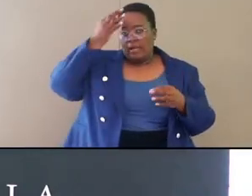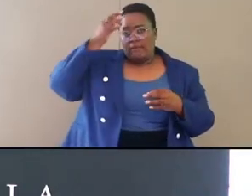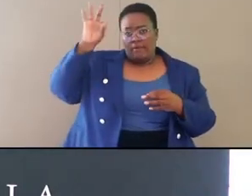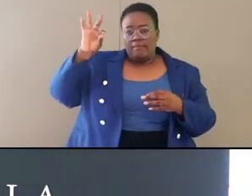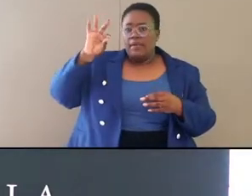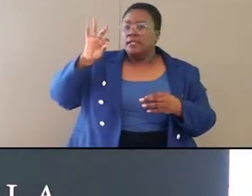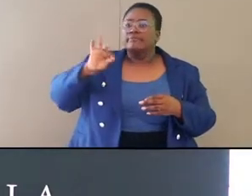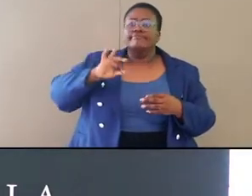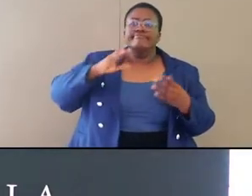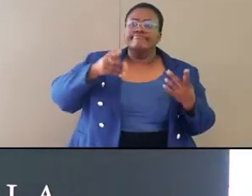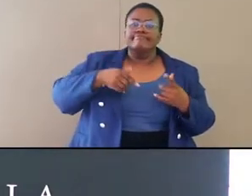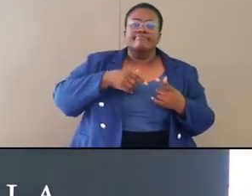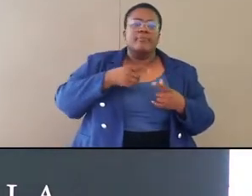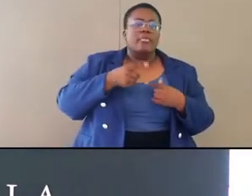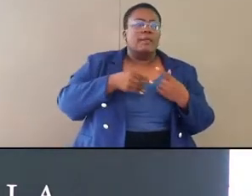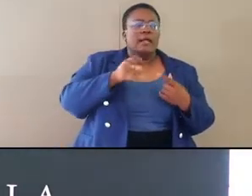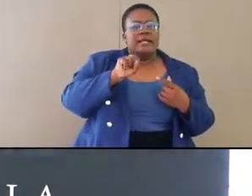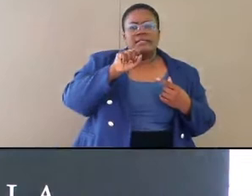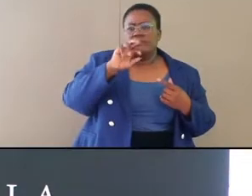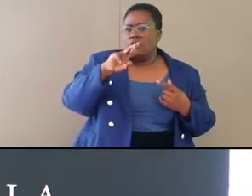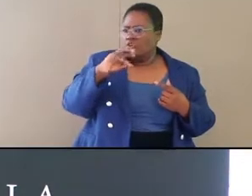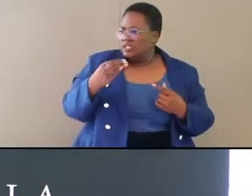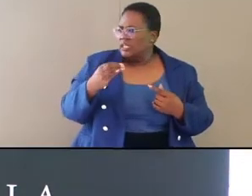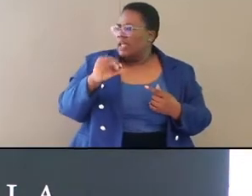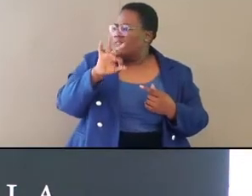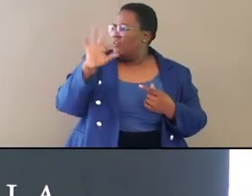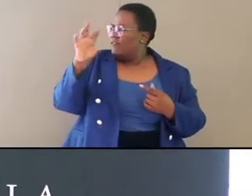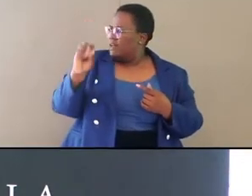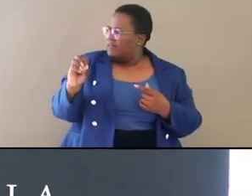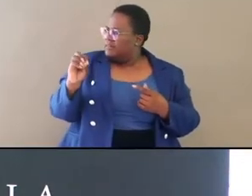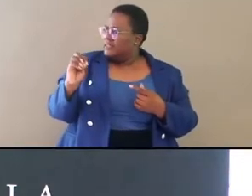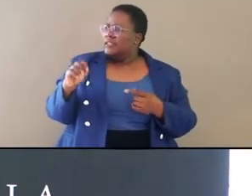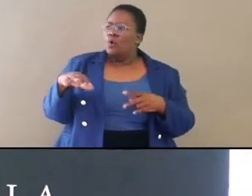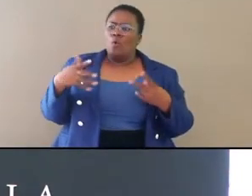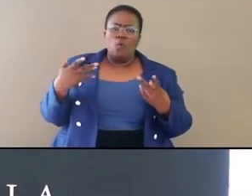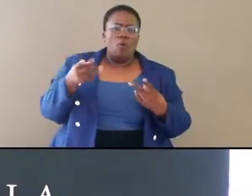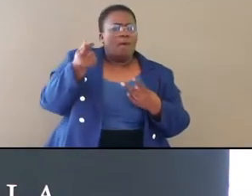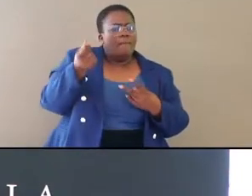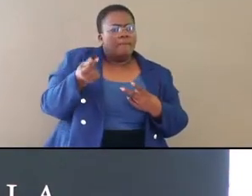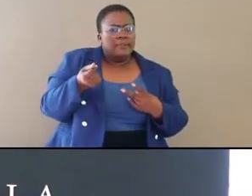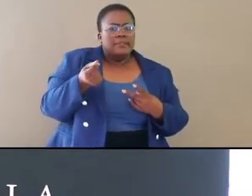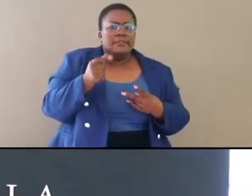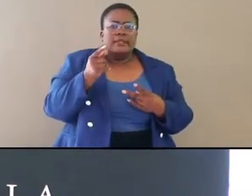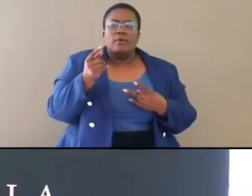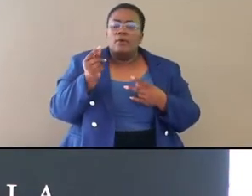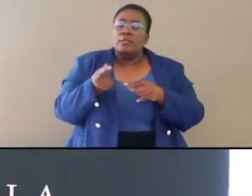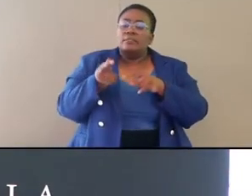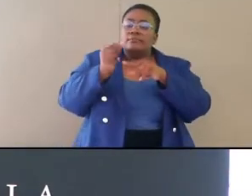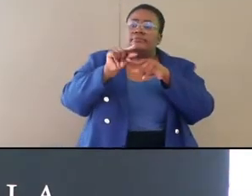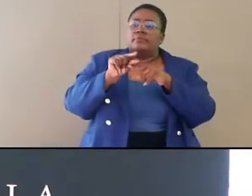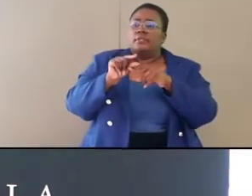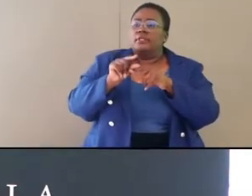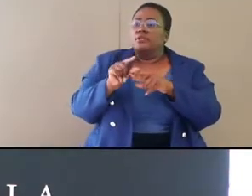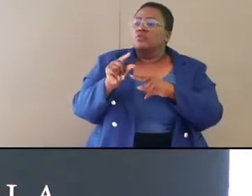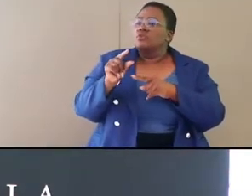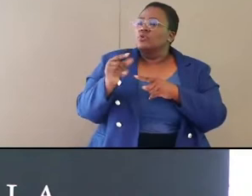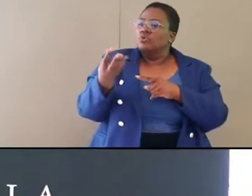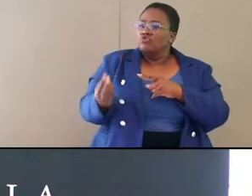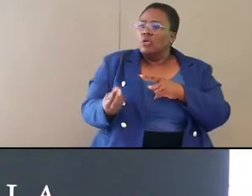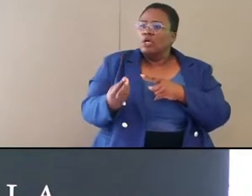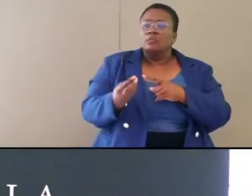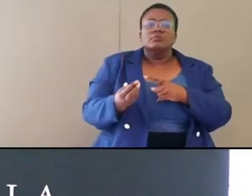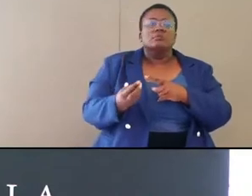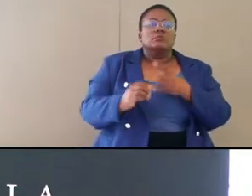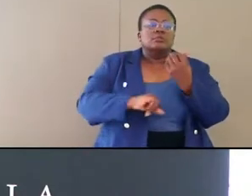it's with regard to the SRD at 350, whether it was the money that was added to the child support grant